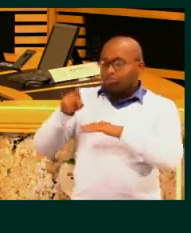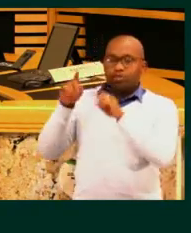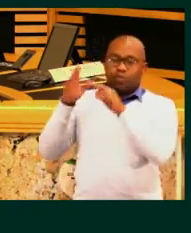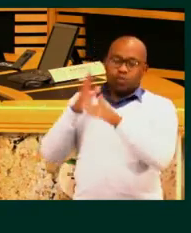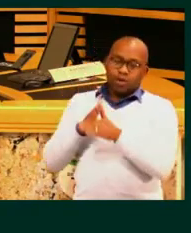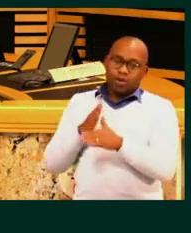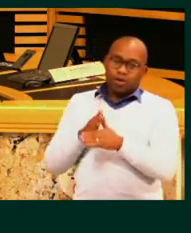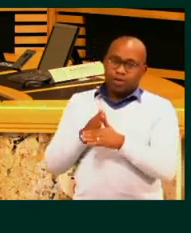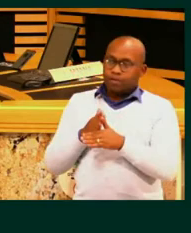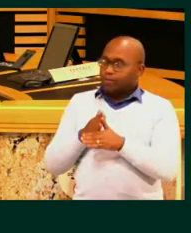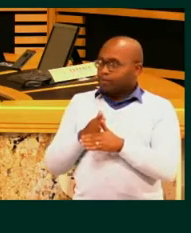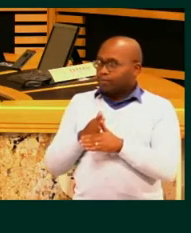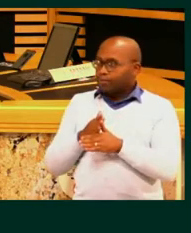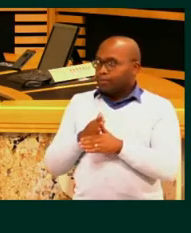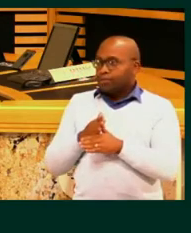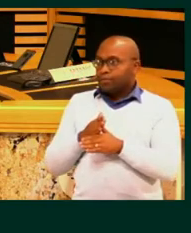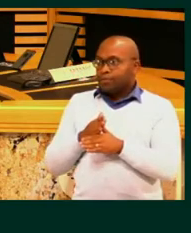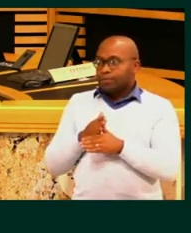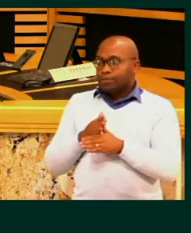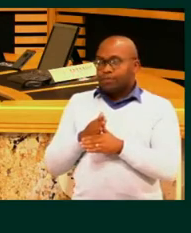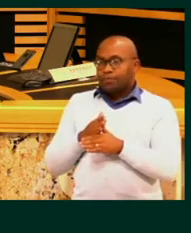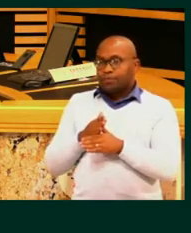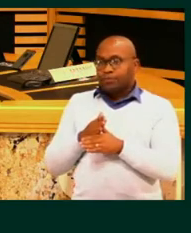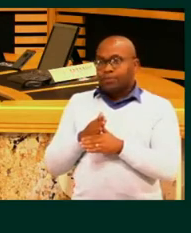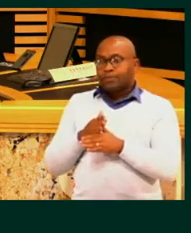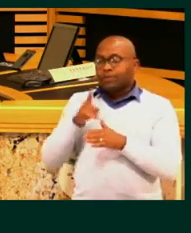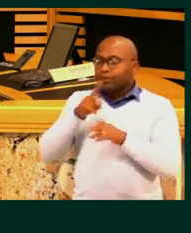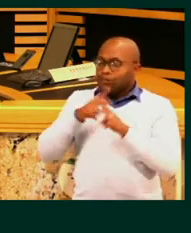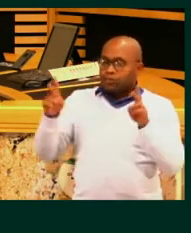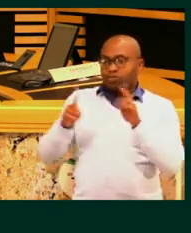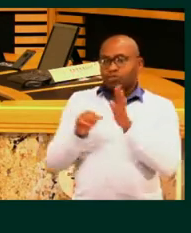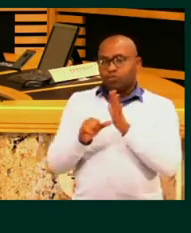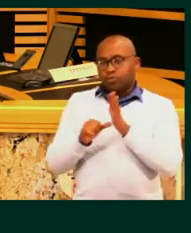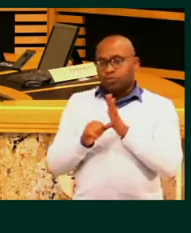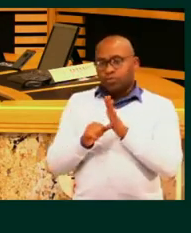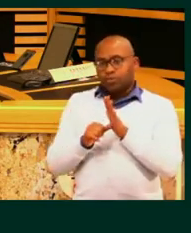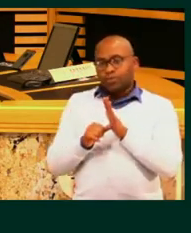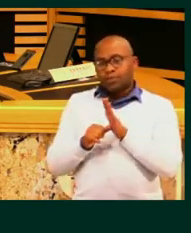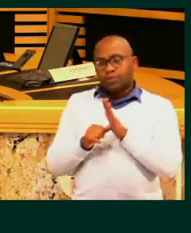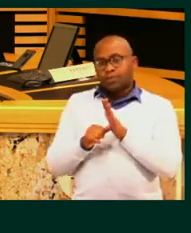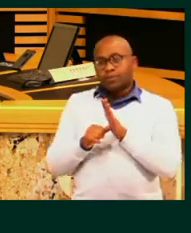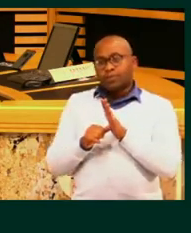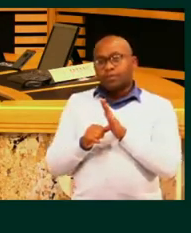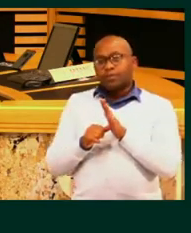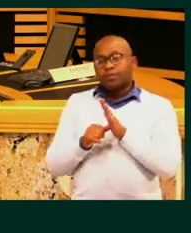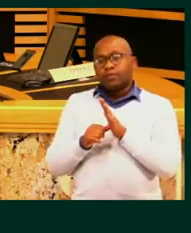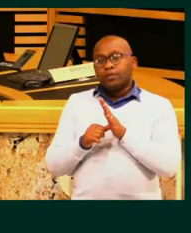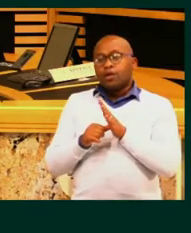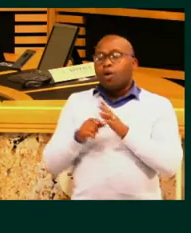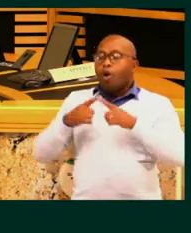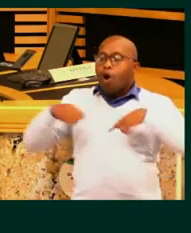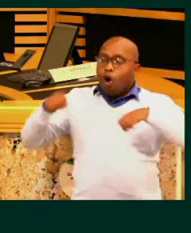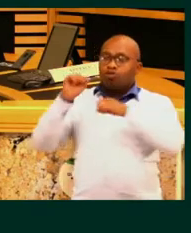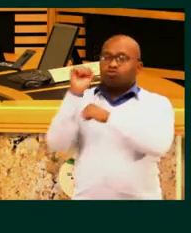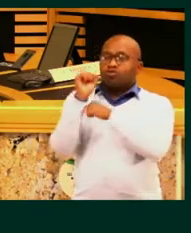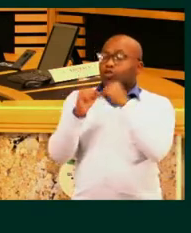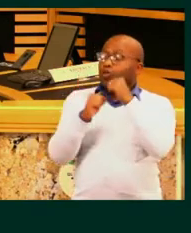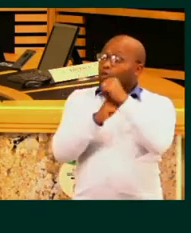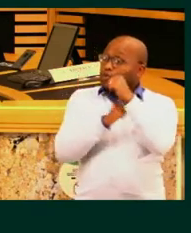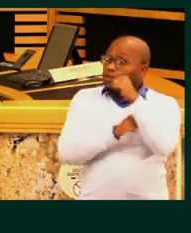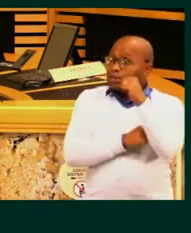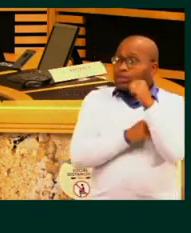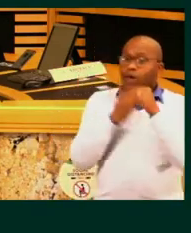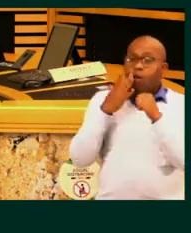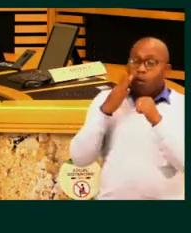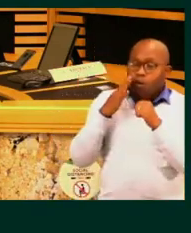when a person is looking for a shelter it is important all stakeholders responding to gbv incidents have a duty to